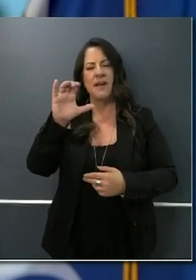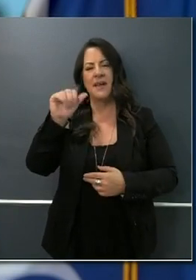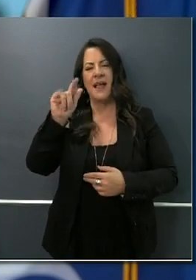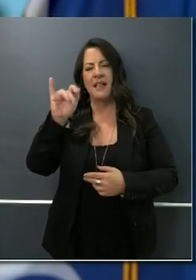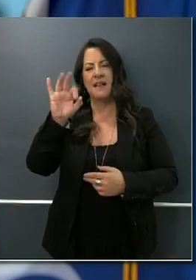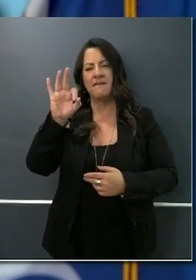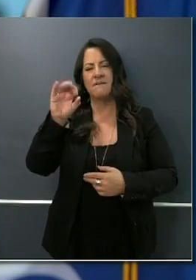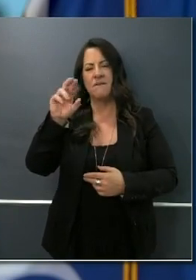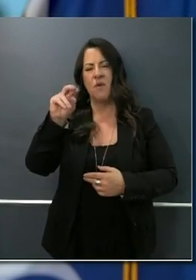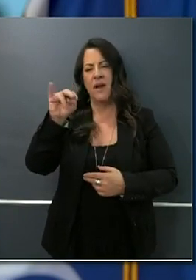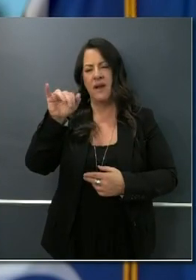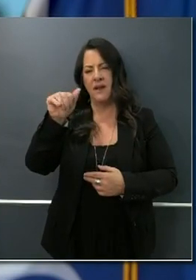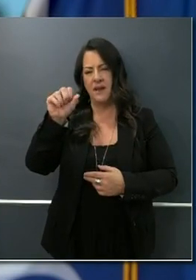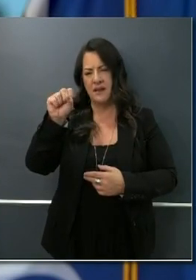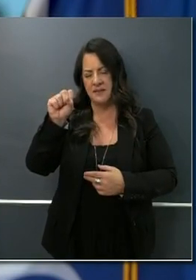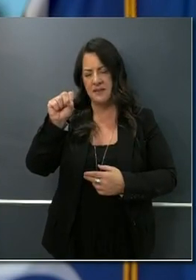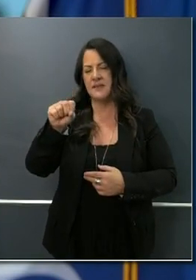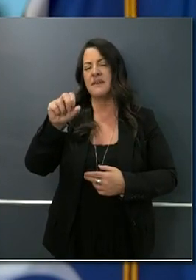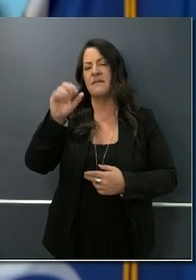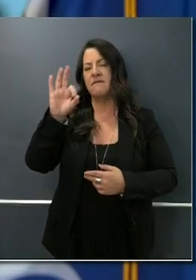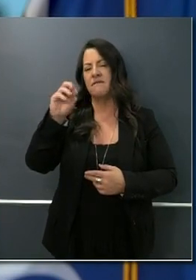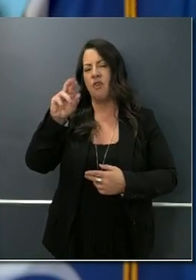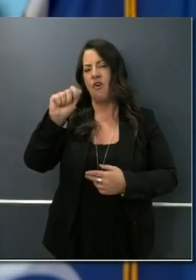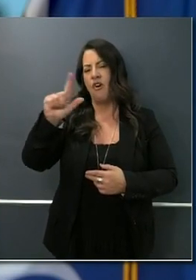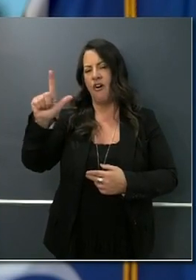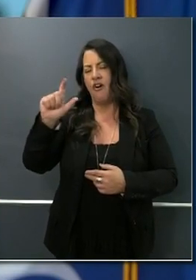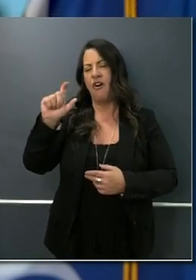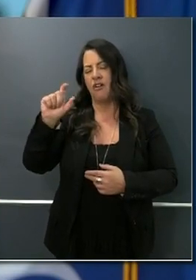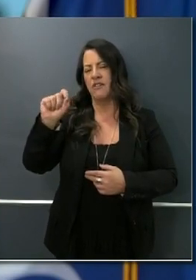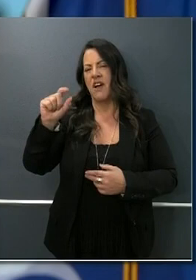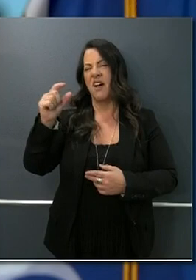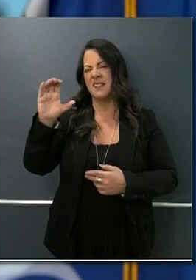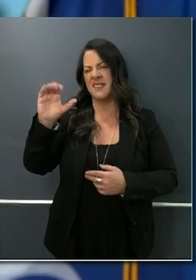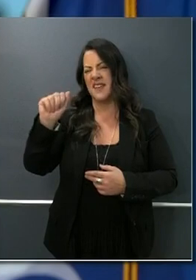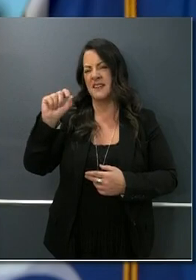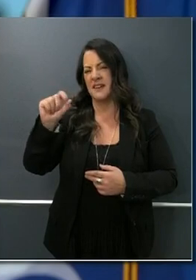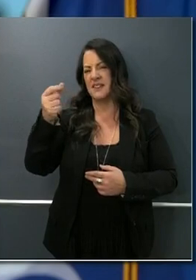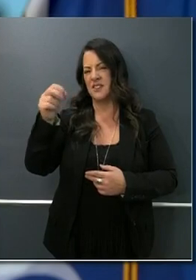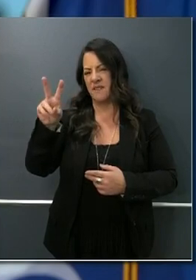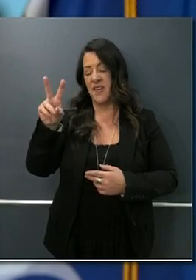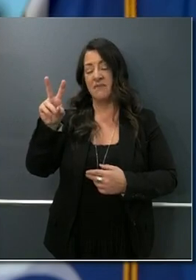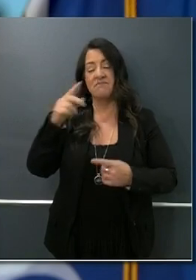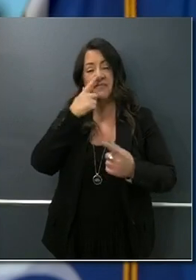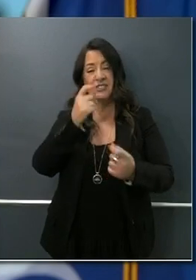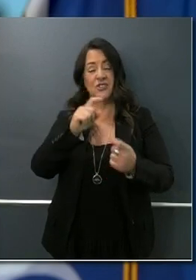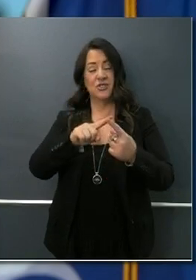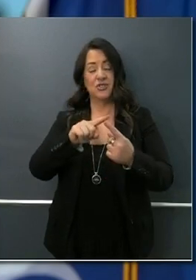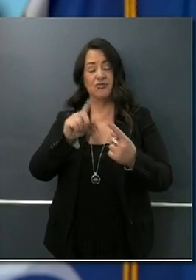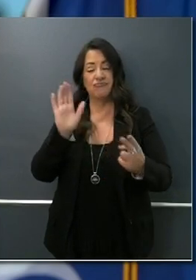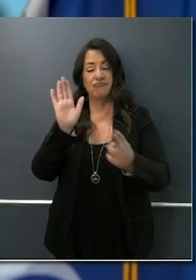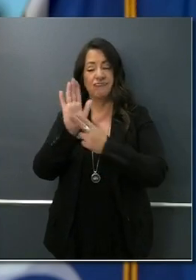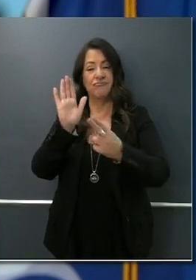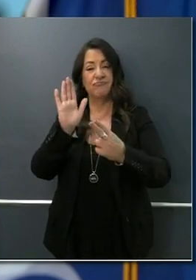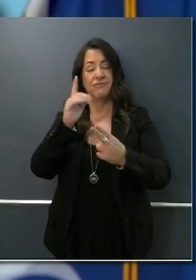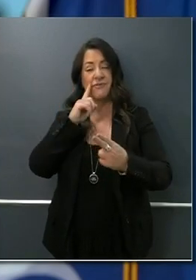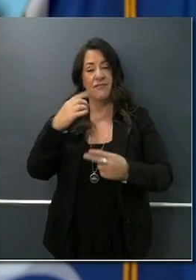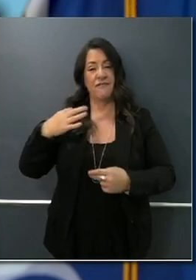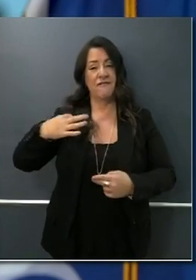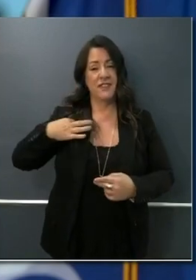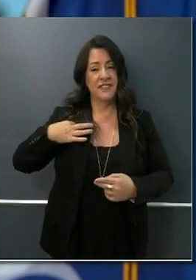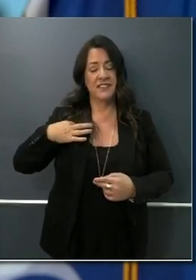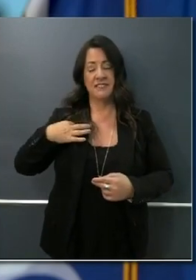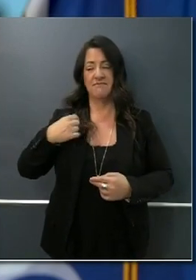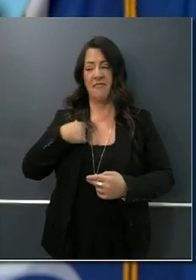CaliforniansForAll.ca.gov website to contribute your time, your passion, your expertise to volunteer. It is just a wonderful thing to see those numbers